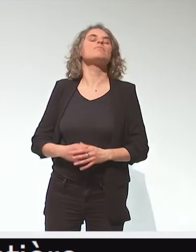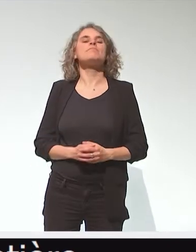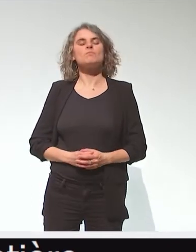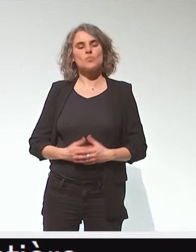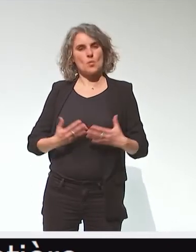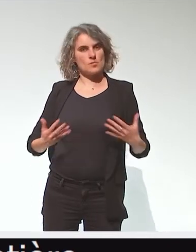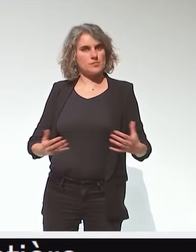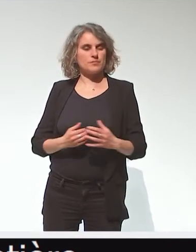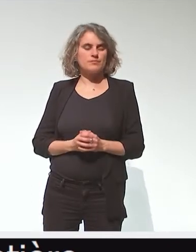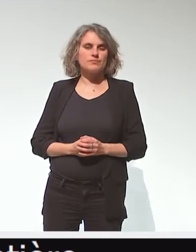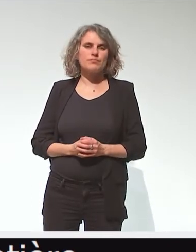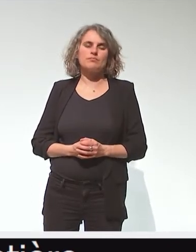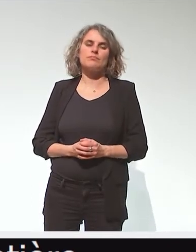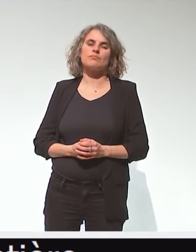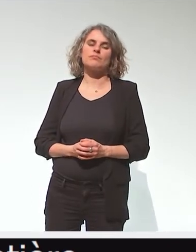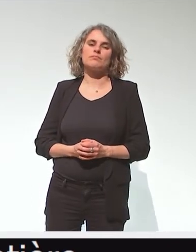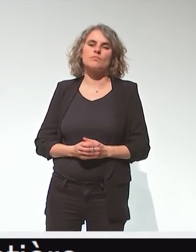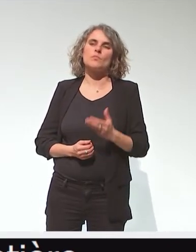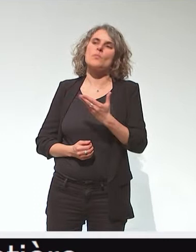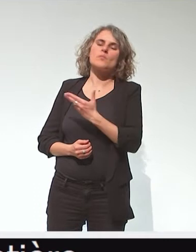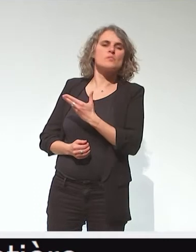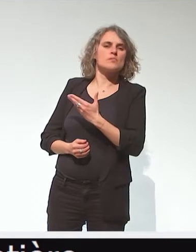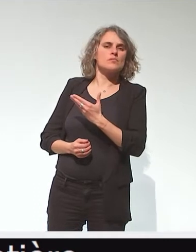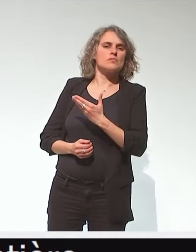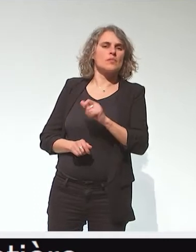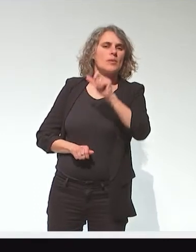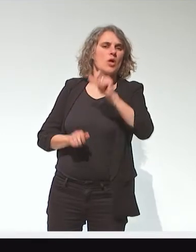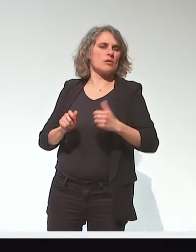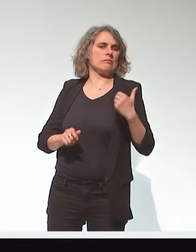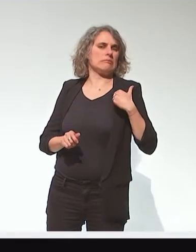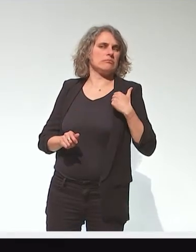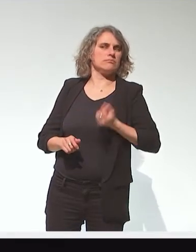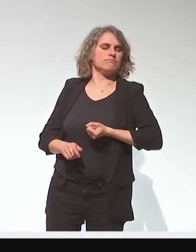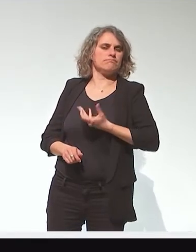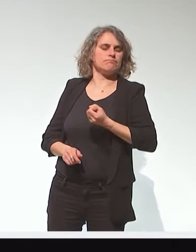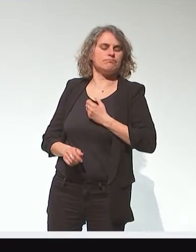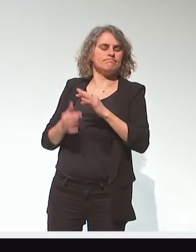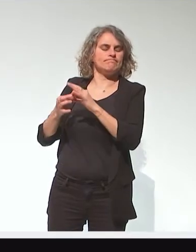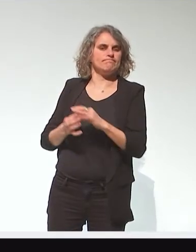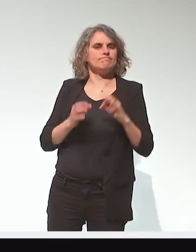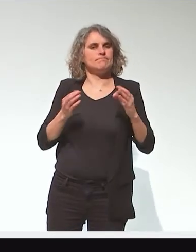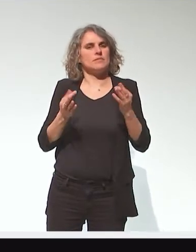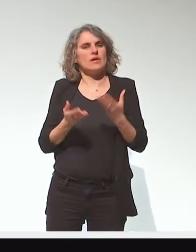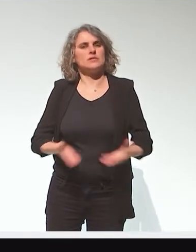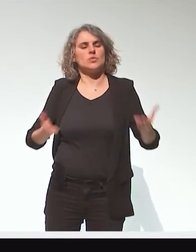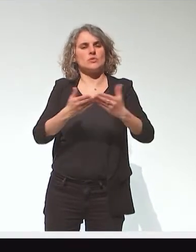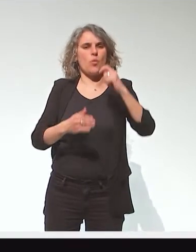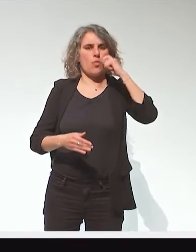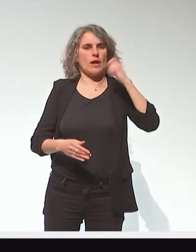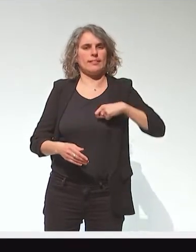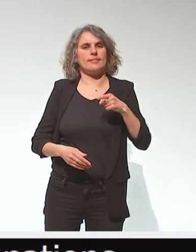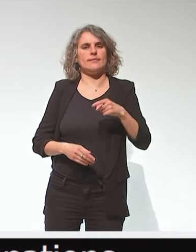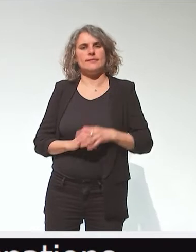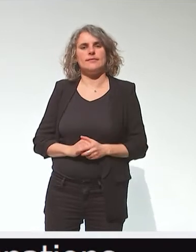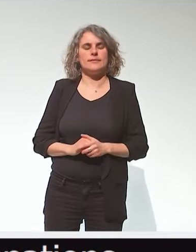previous speakers as regards the situation in Ukraine, and say that we need